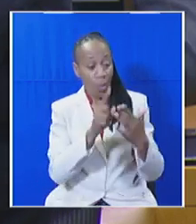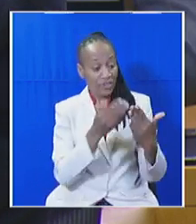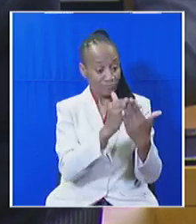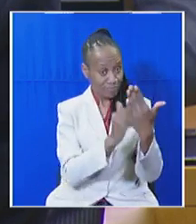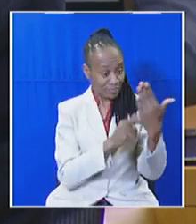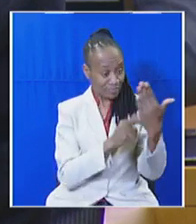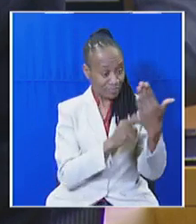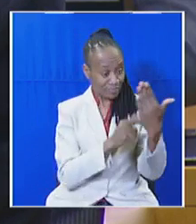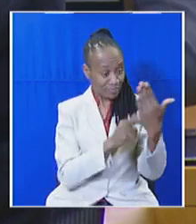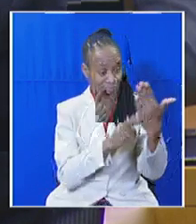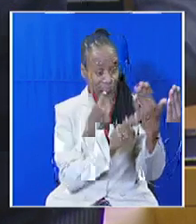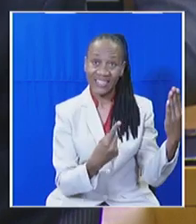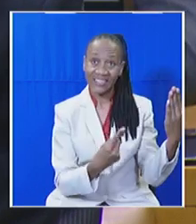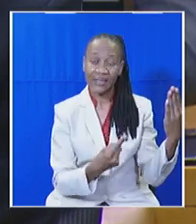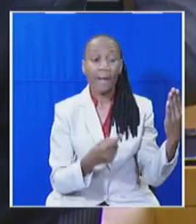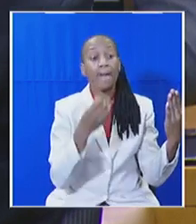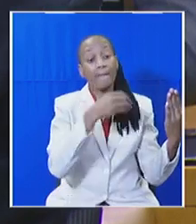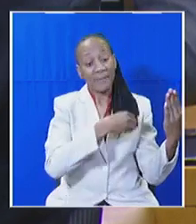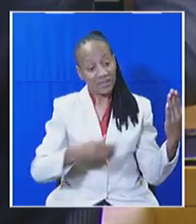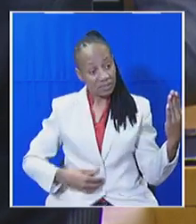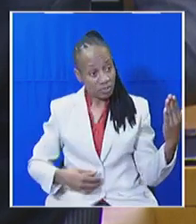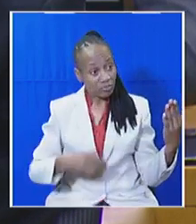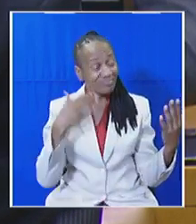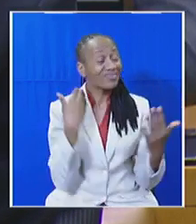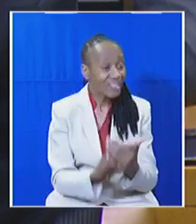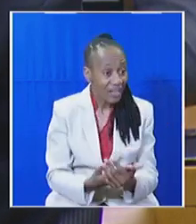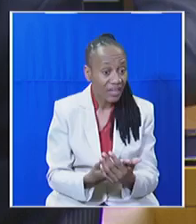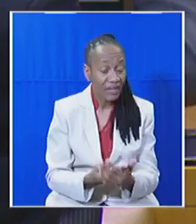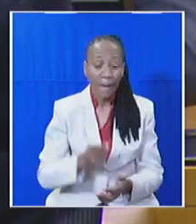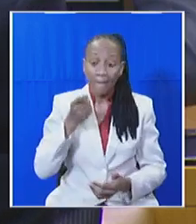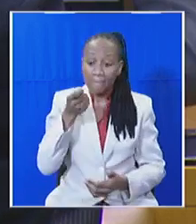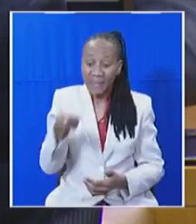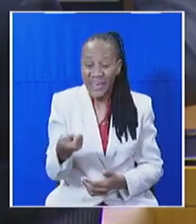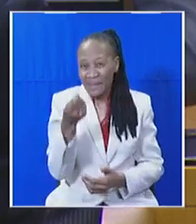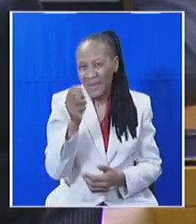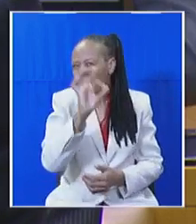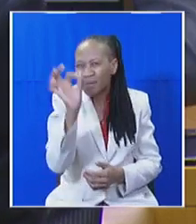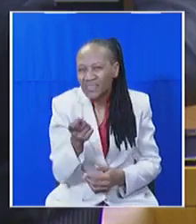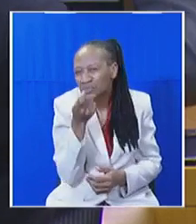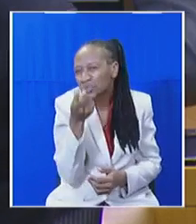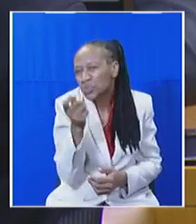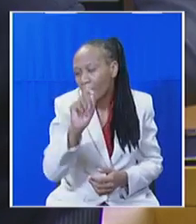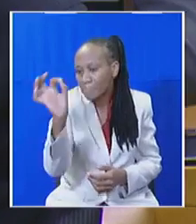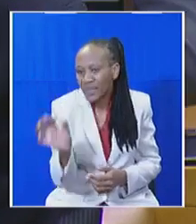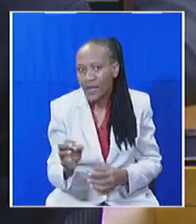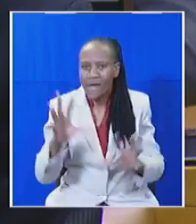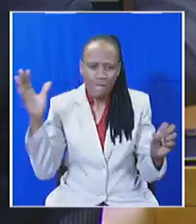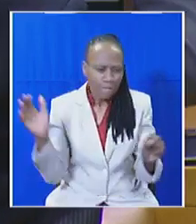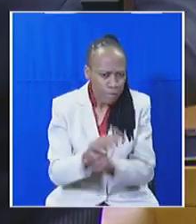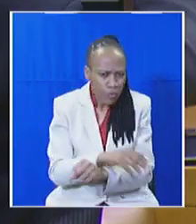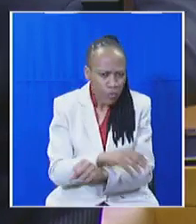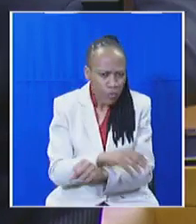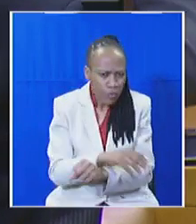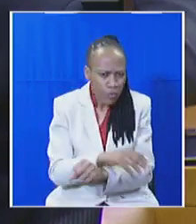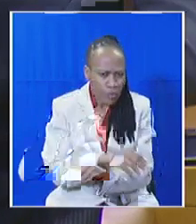the second step. The President is prepared to make a payment of a percentage of the costs, not the first, on which a